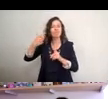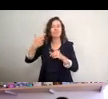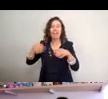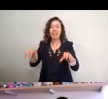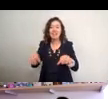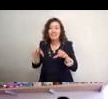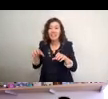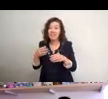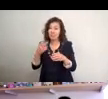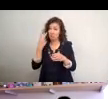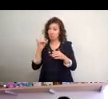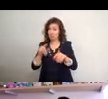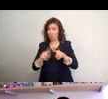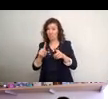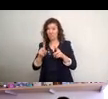birth.